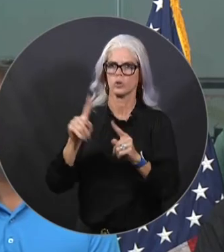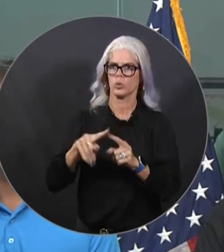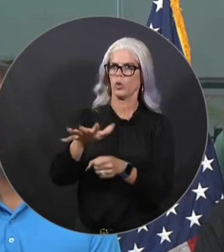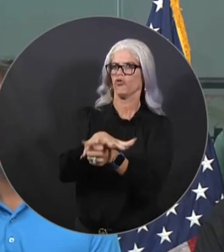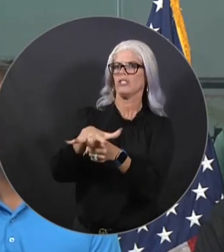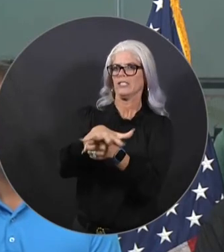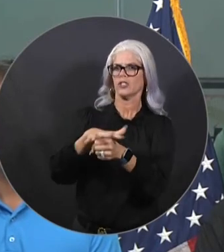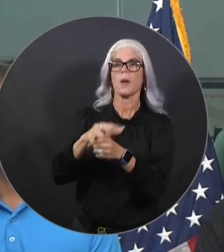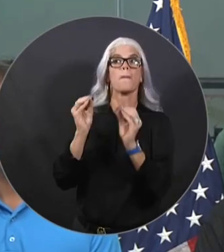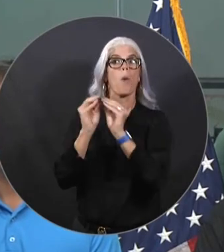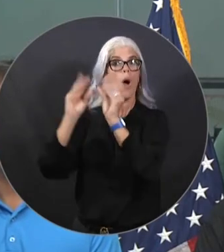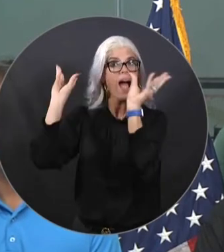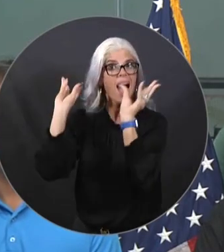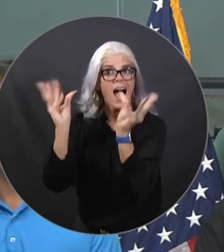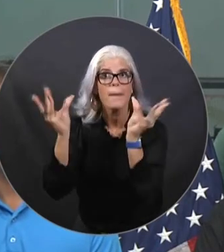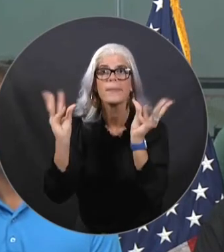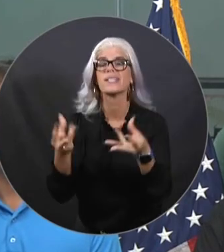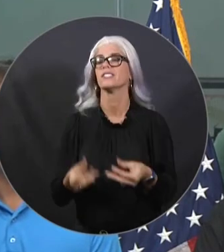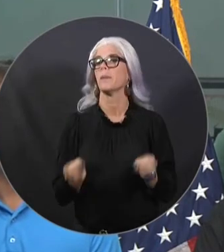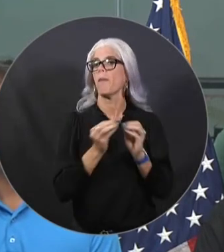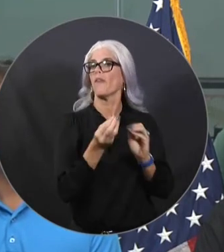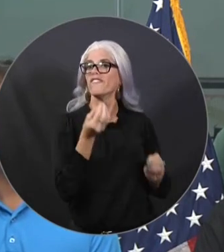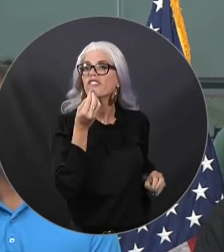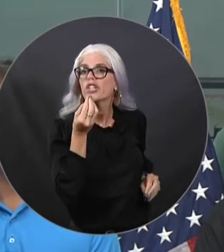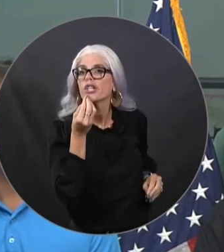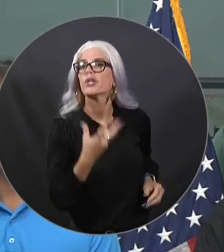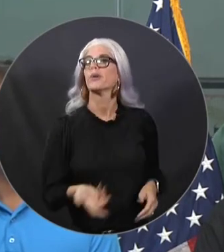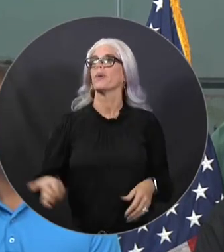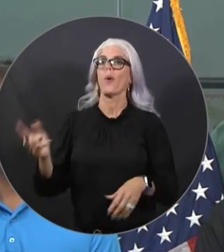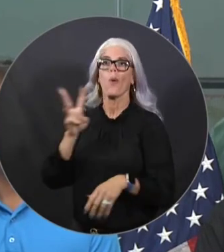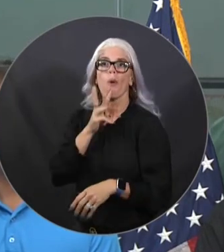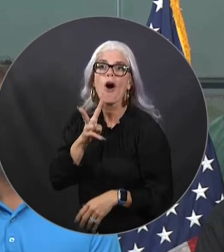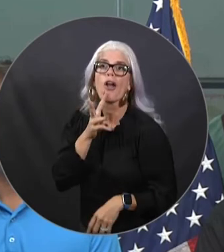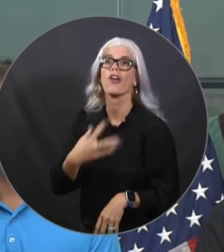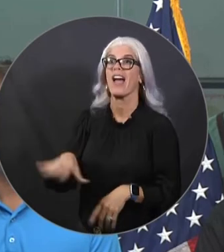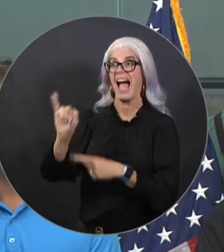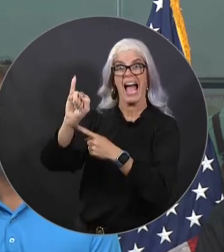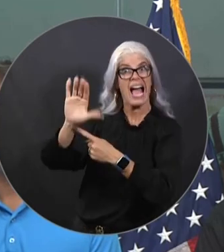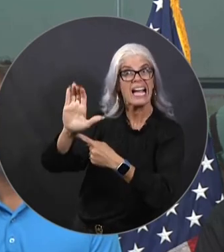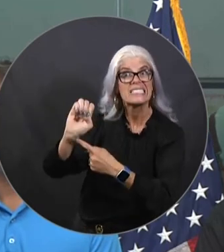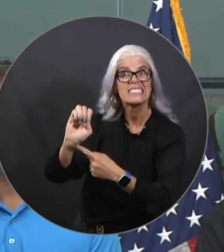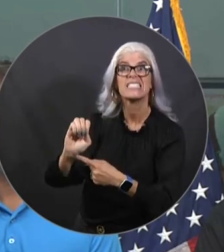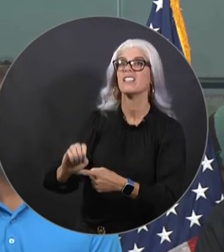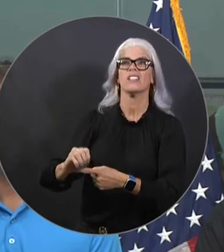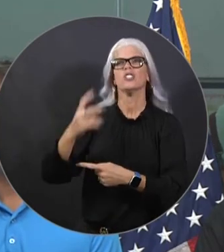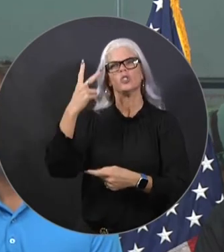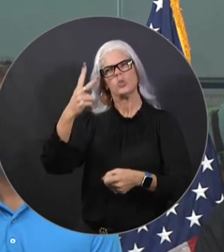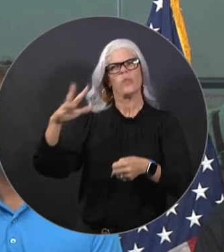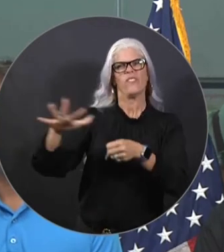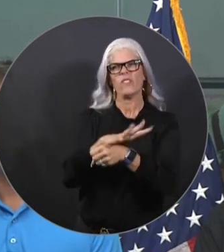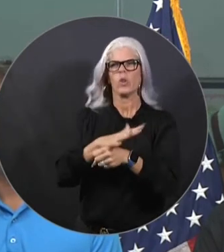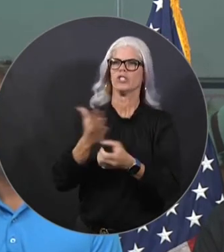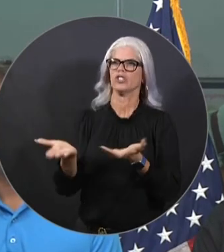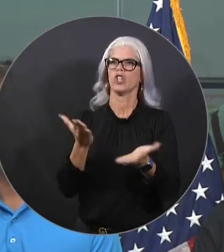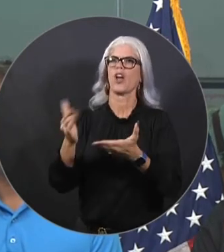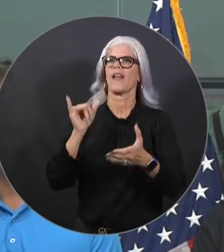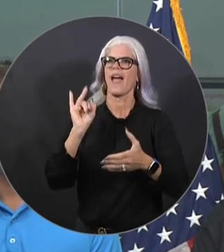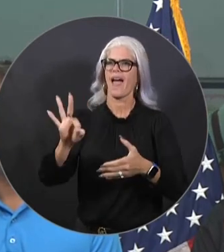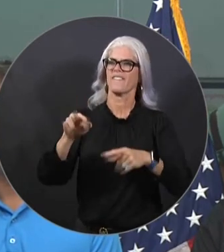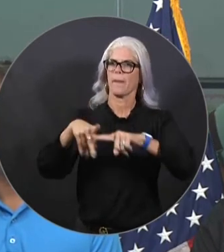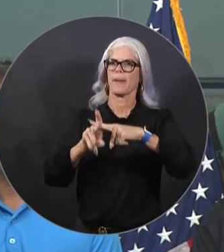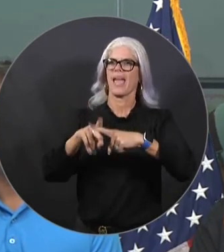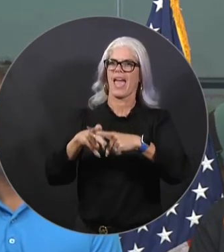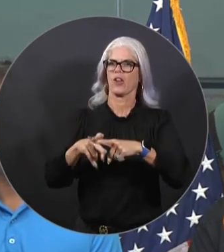ice, more generators, more. Actually, we're bringing in 2 full-service mechanical shops to help to repair and maintain